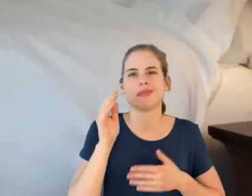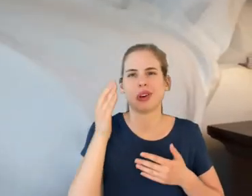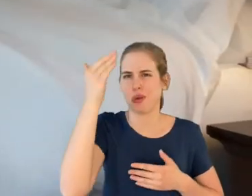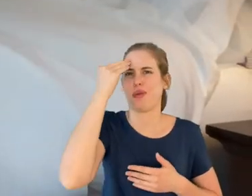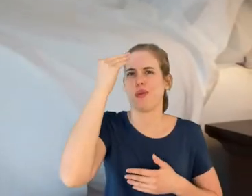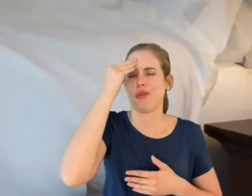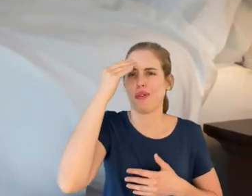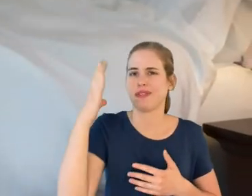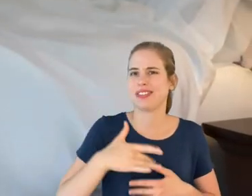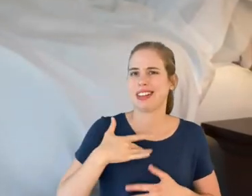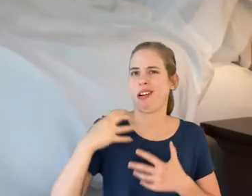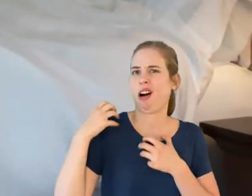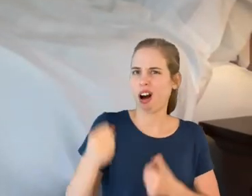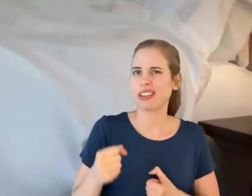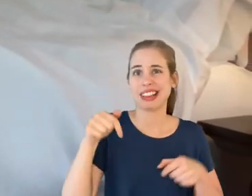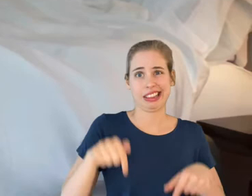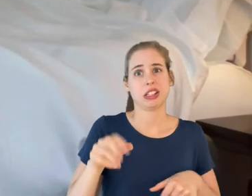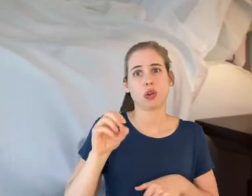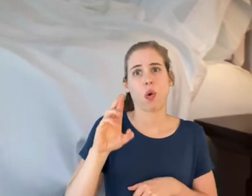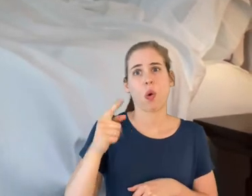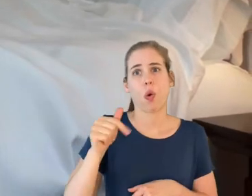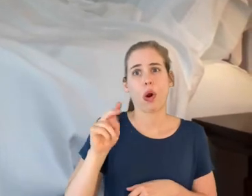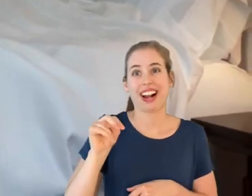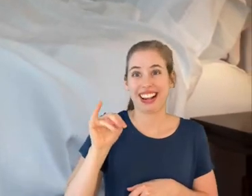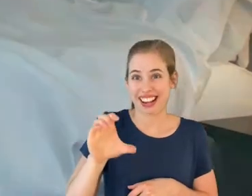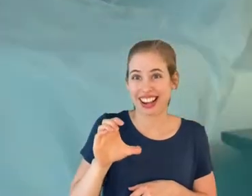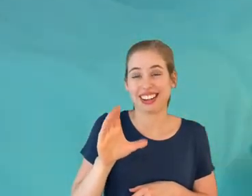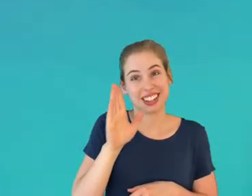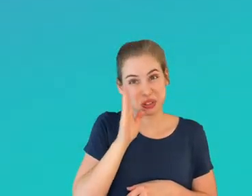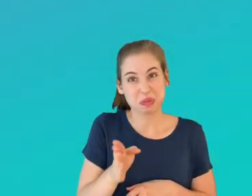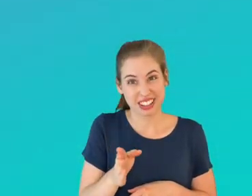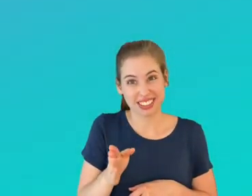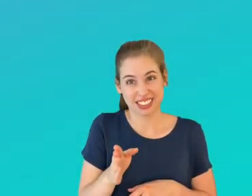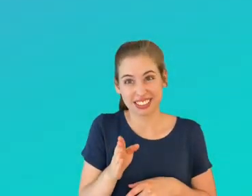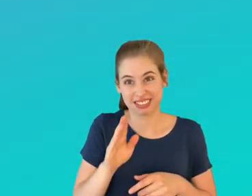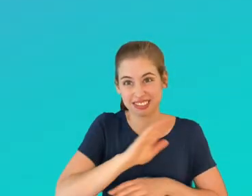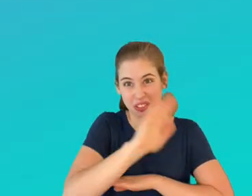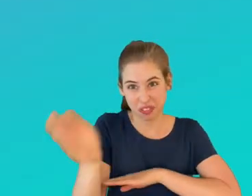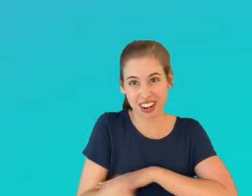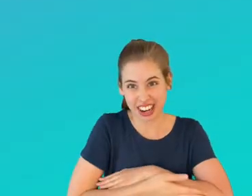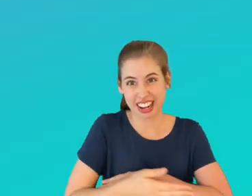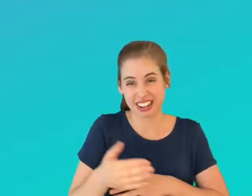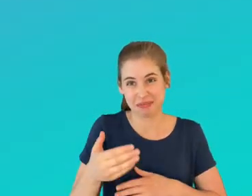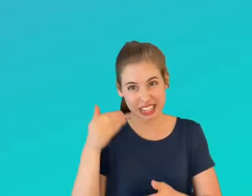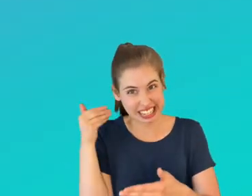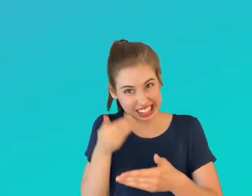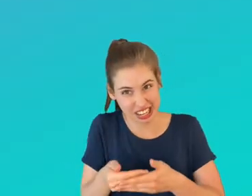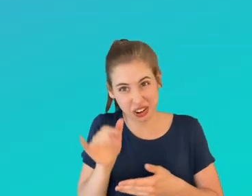comfortable sleeping in, spending 8 hours of something like near your face.